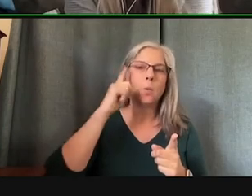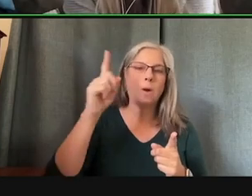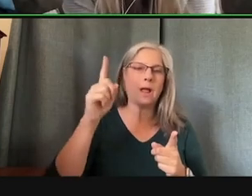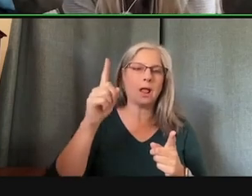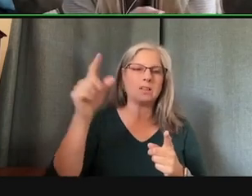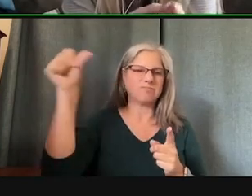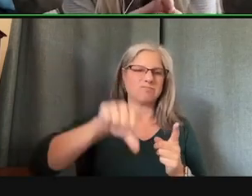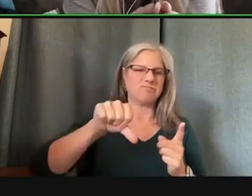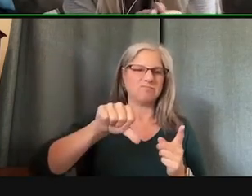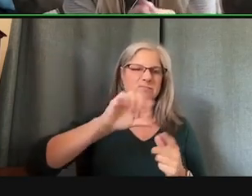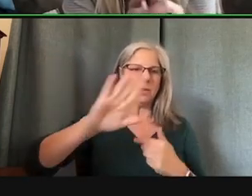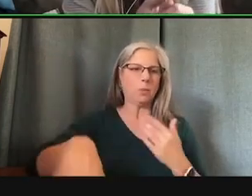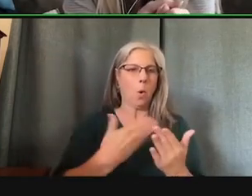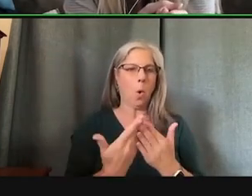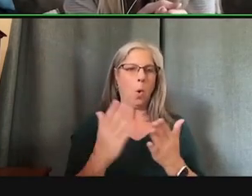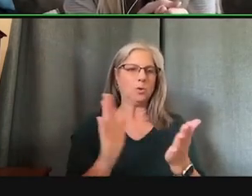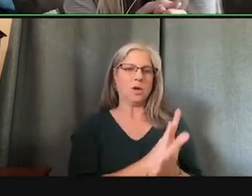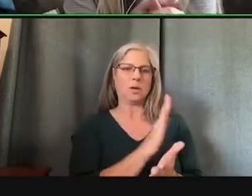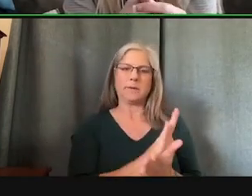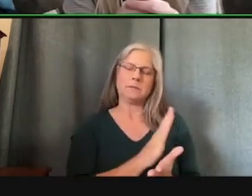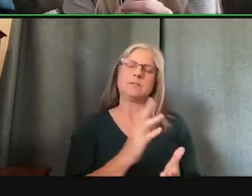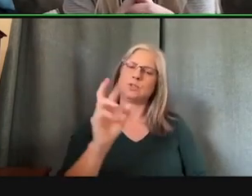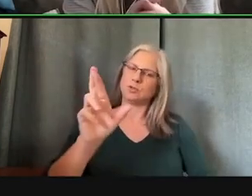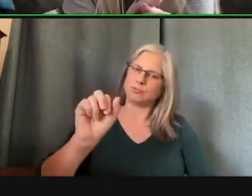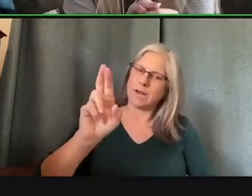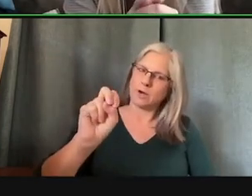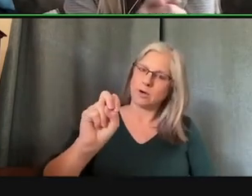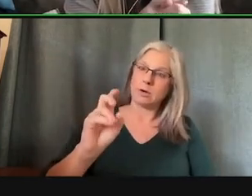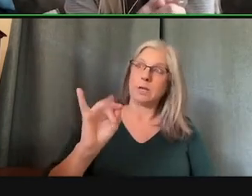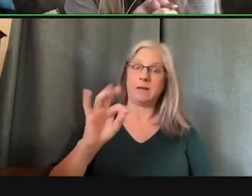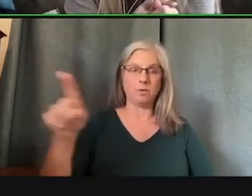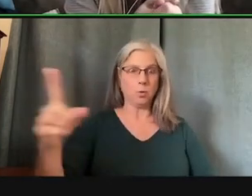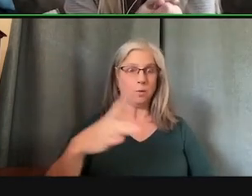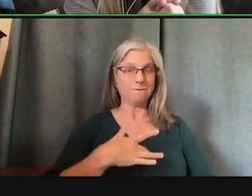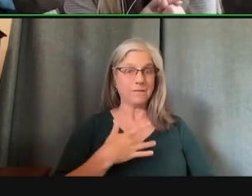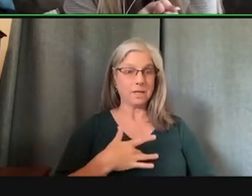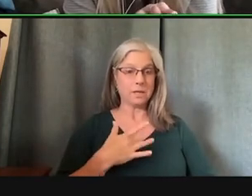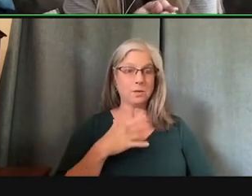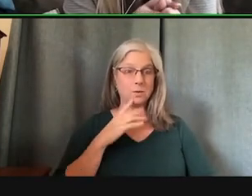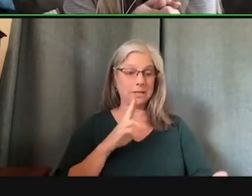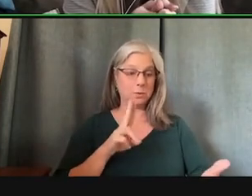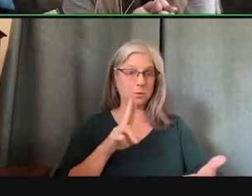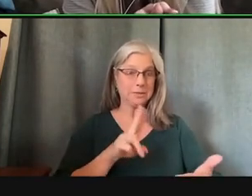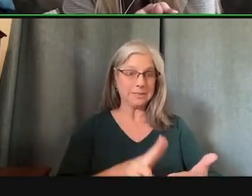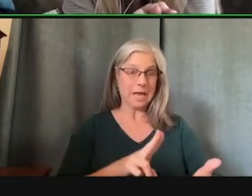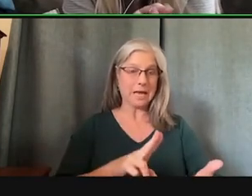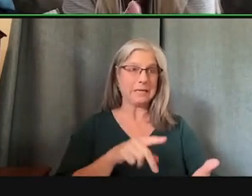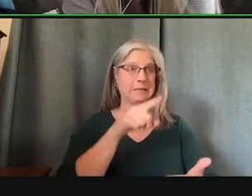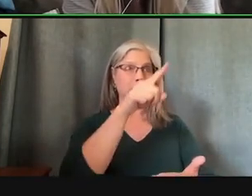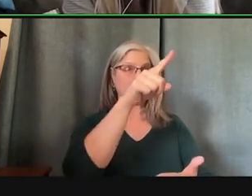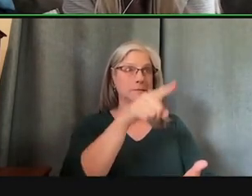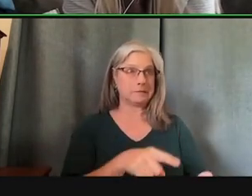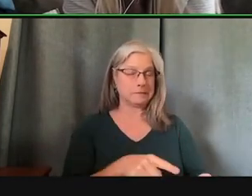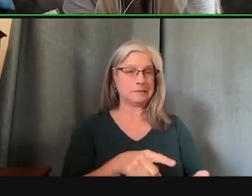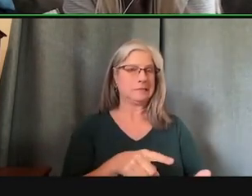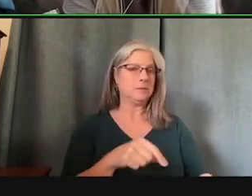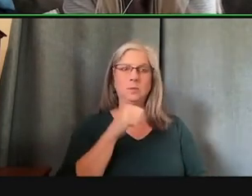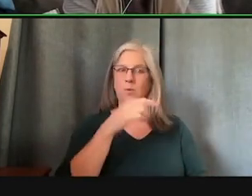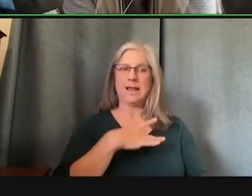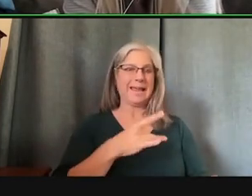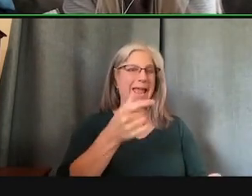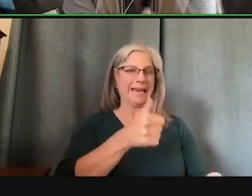entire document. And if you're feeling like that's what you ever need to sign, I really would advise that you talk to an advocate